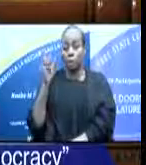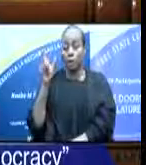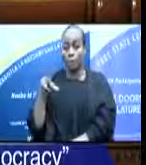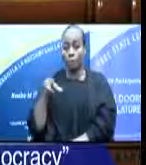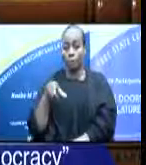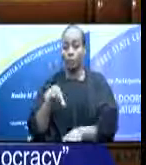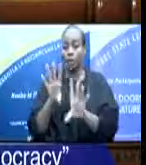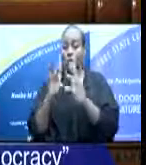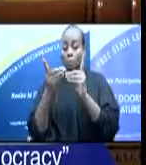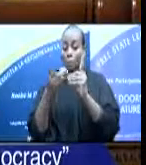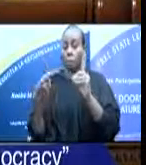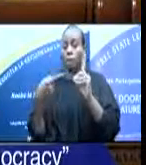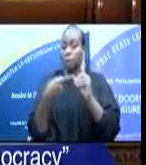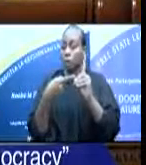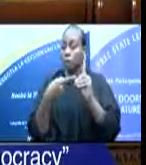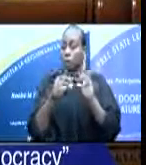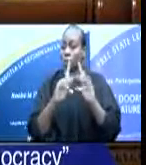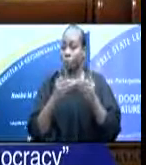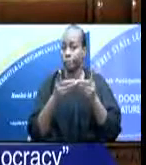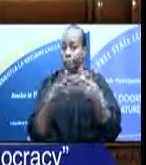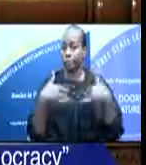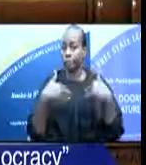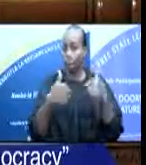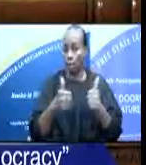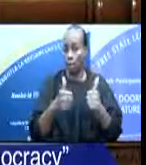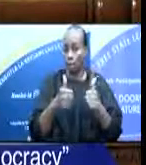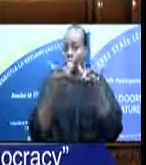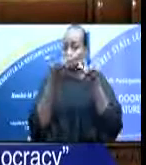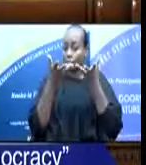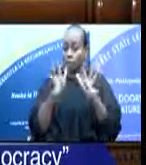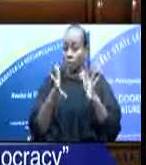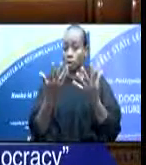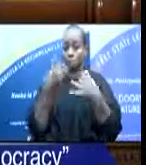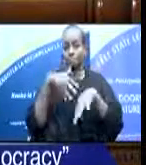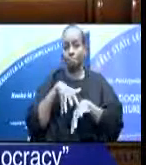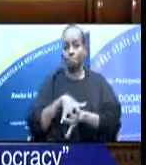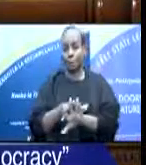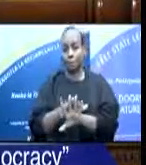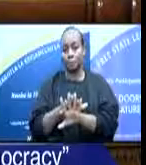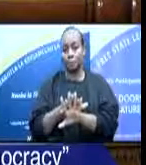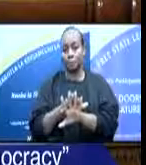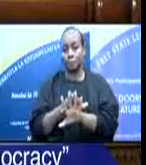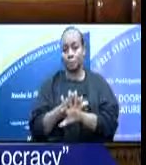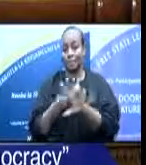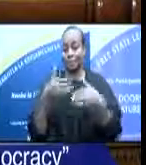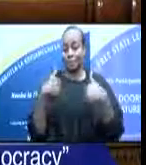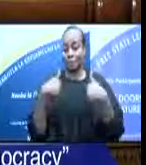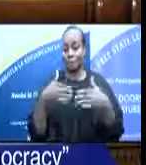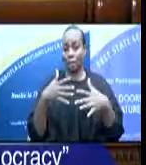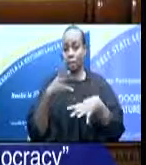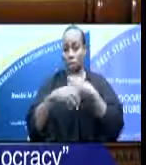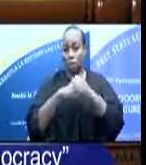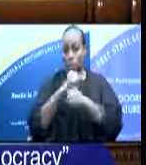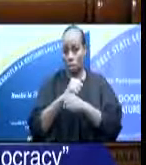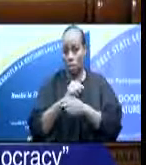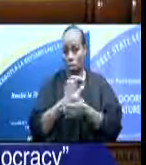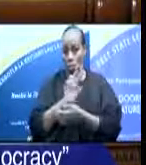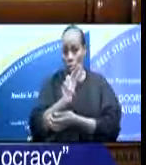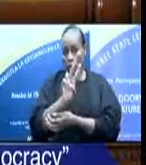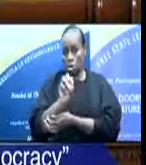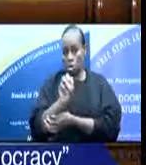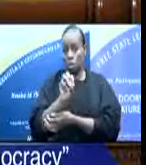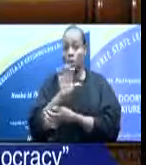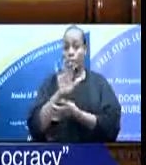this department has enrolled all primary health care facilities that started in 2015